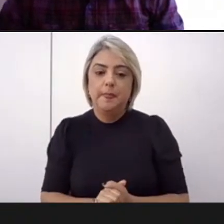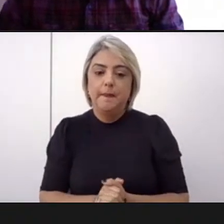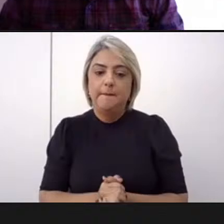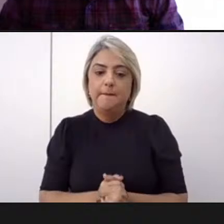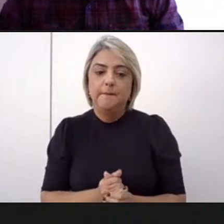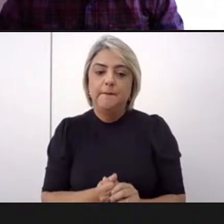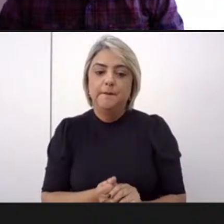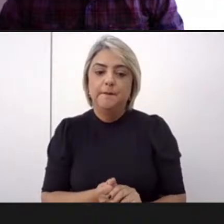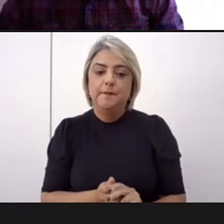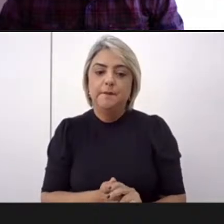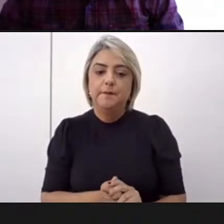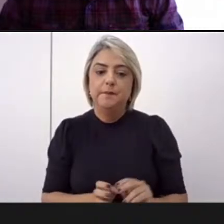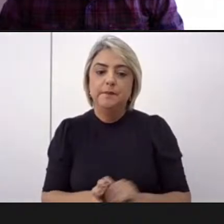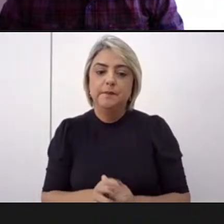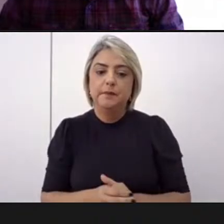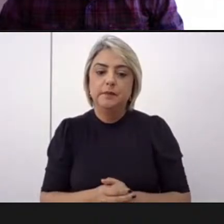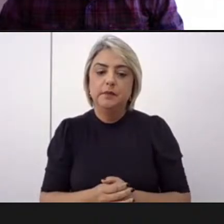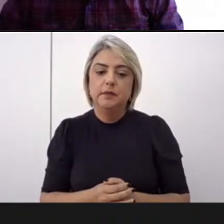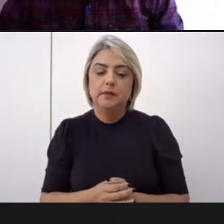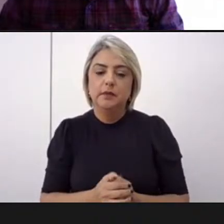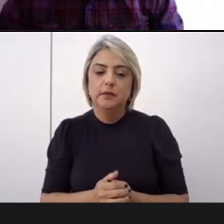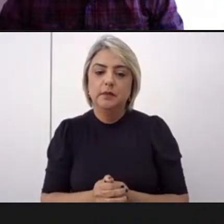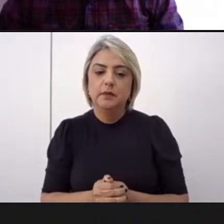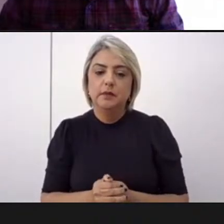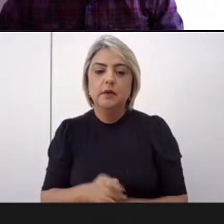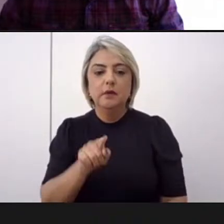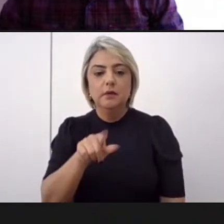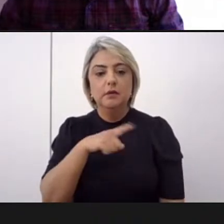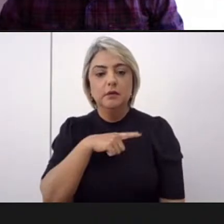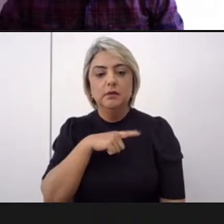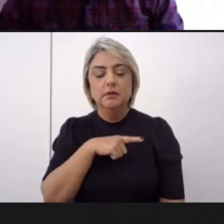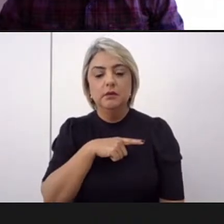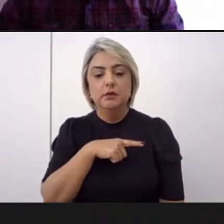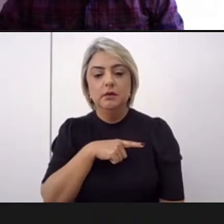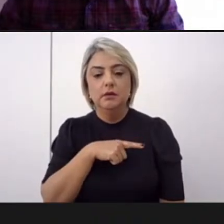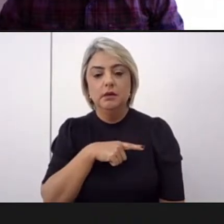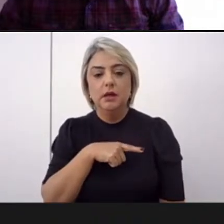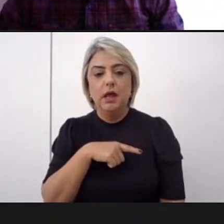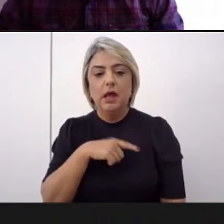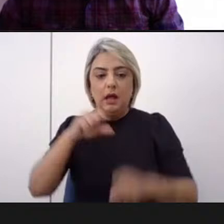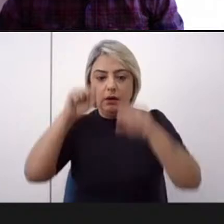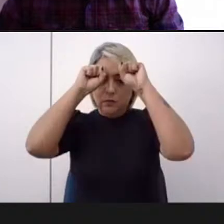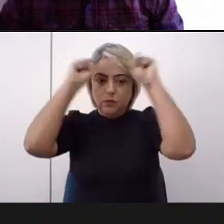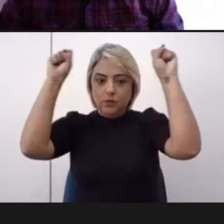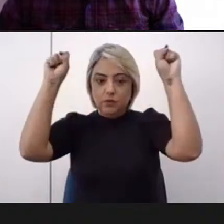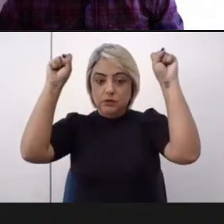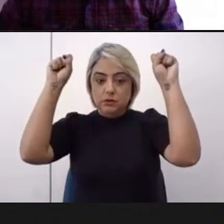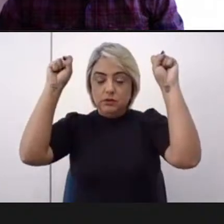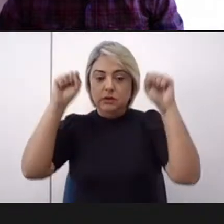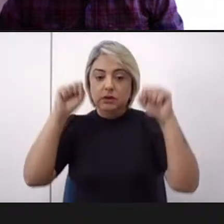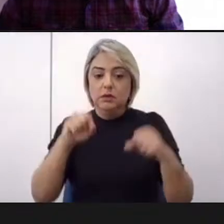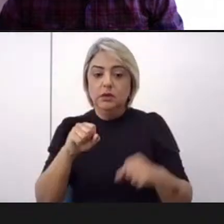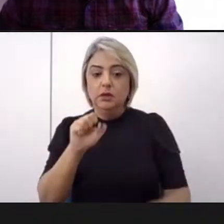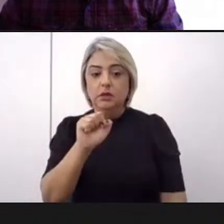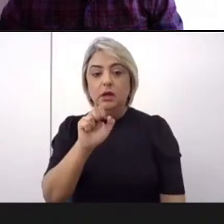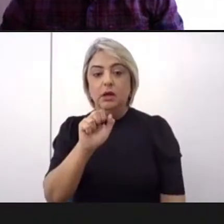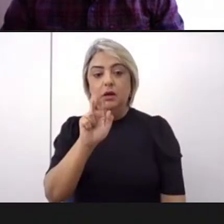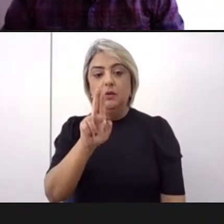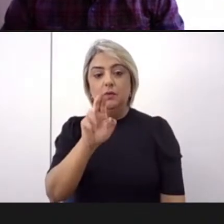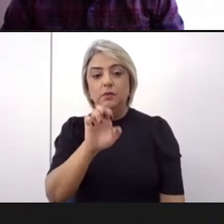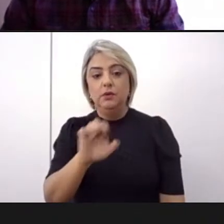European Human Rights Court, and the European Court of Justice. We have